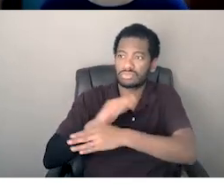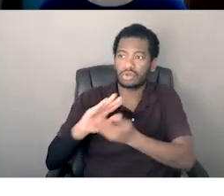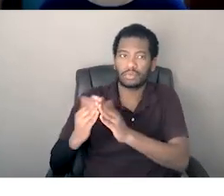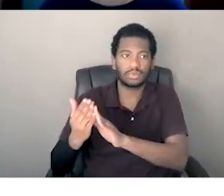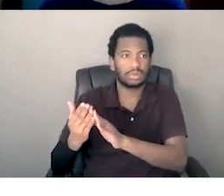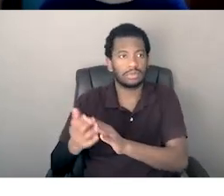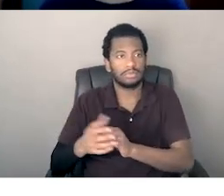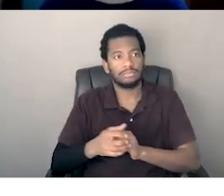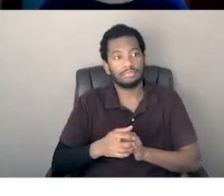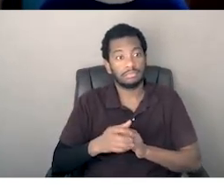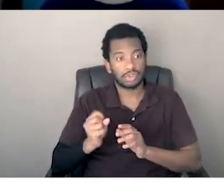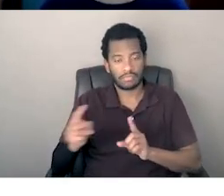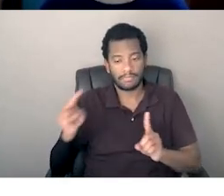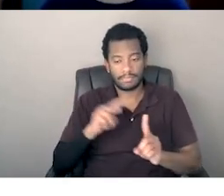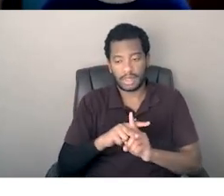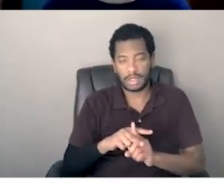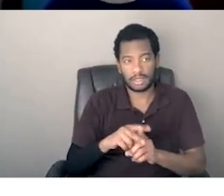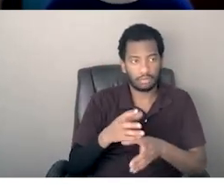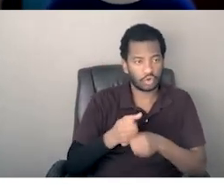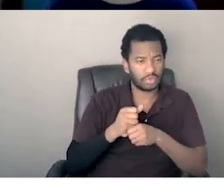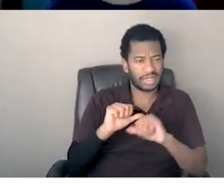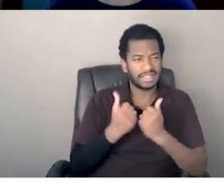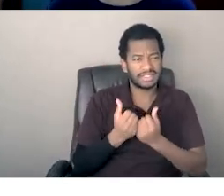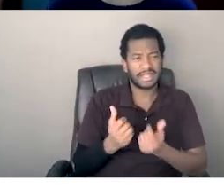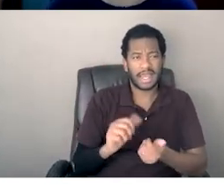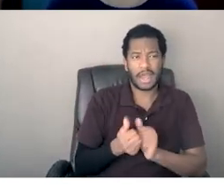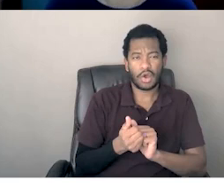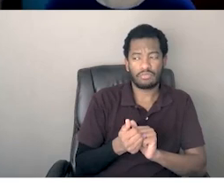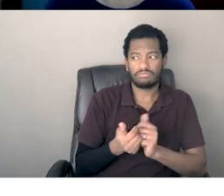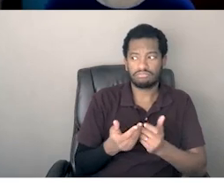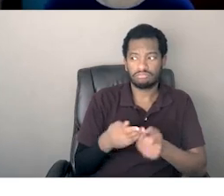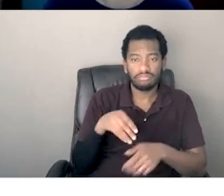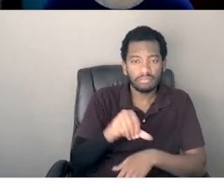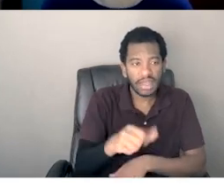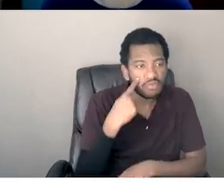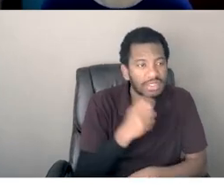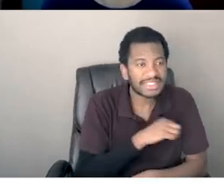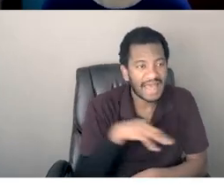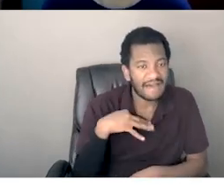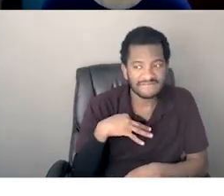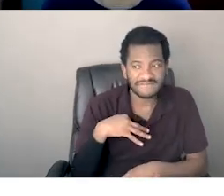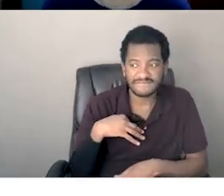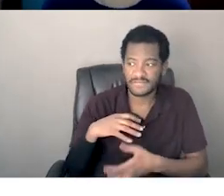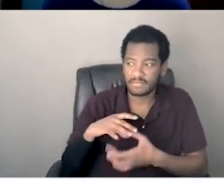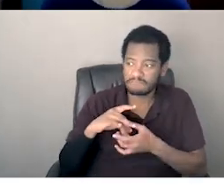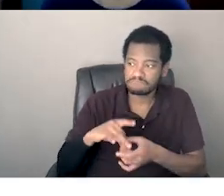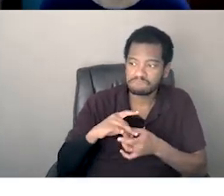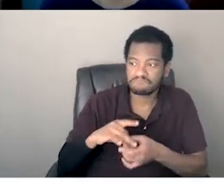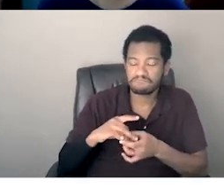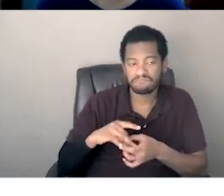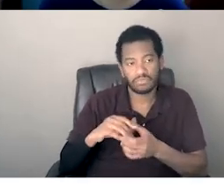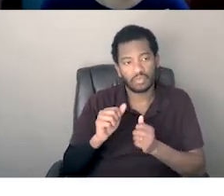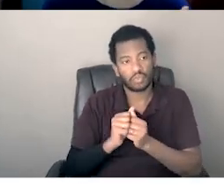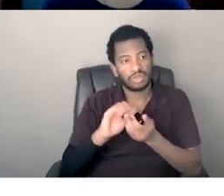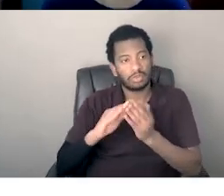procuring agencies? How can we pay for staff to cultivate relationships with community assets? And you might